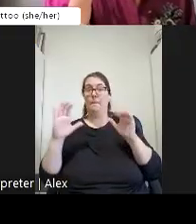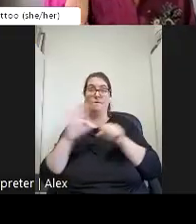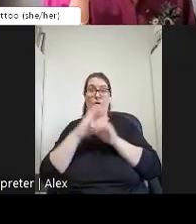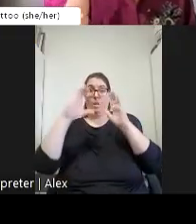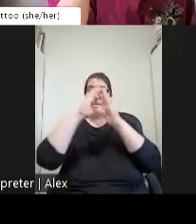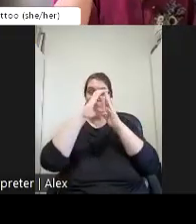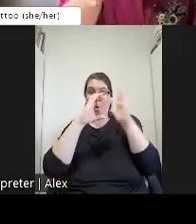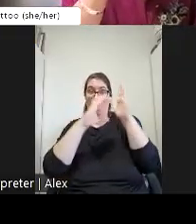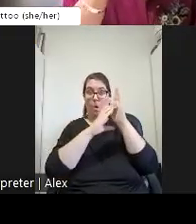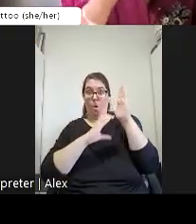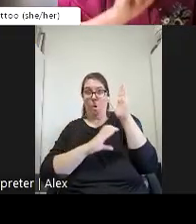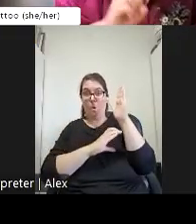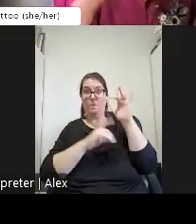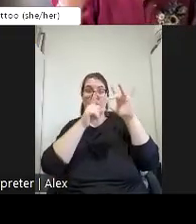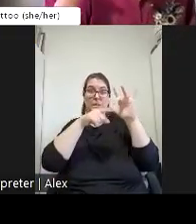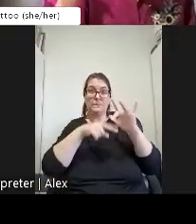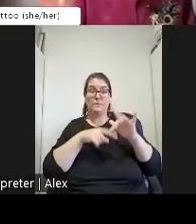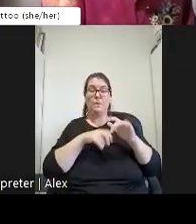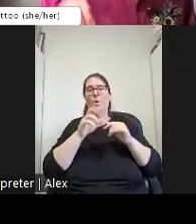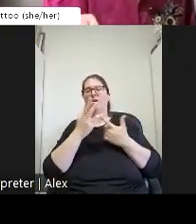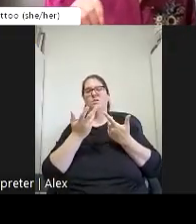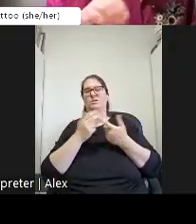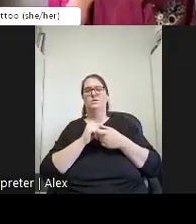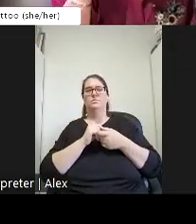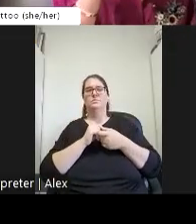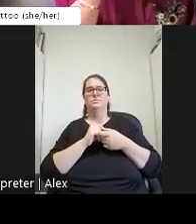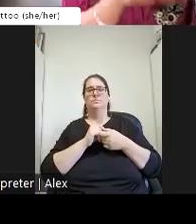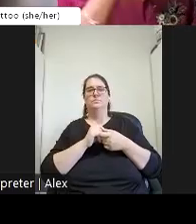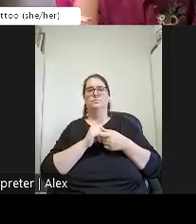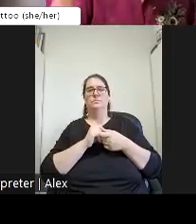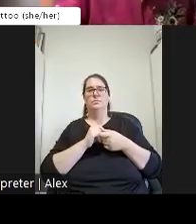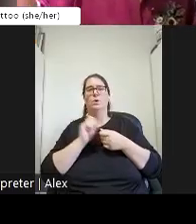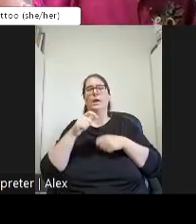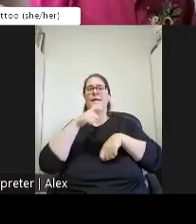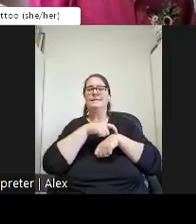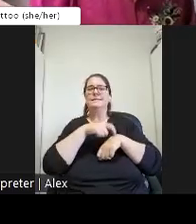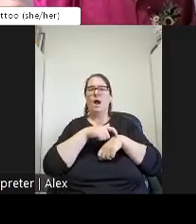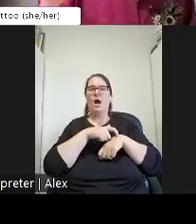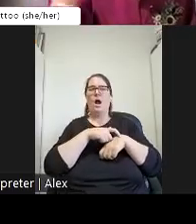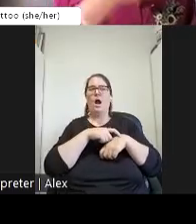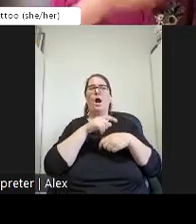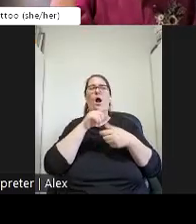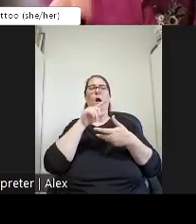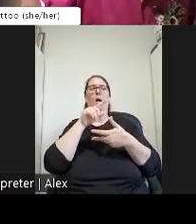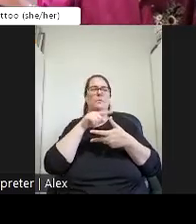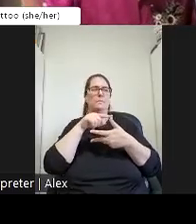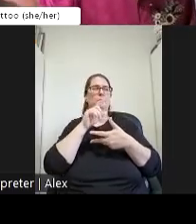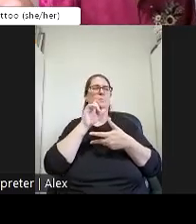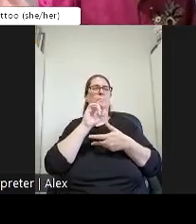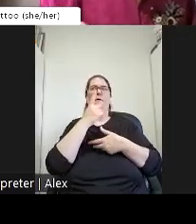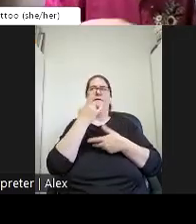the tool and maybe doing one cluster of questions over second cluster of questions, doing it in multiple settings or